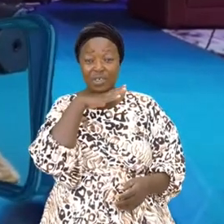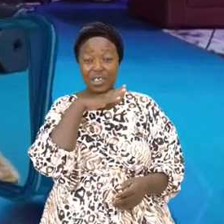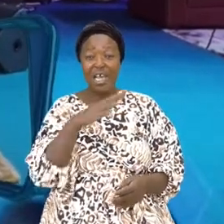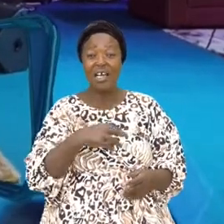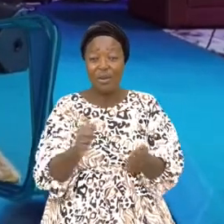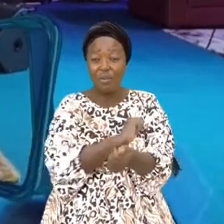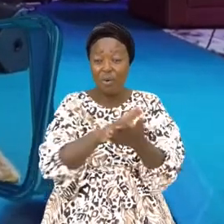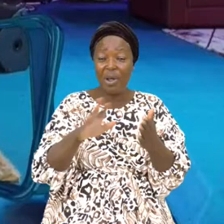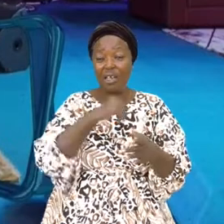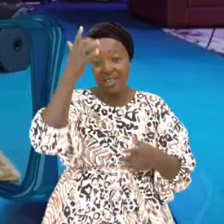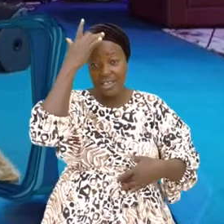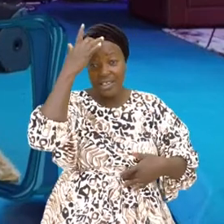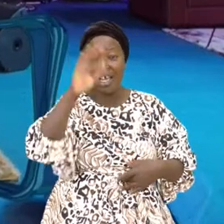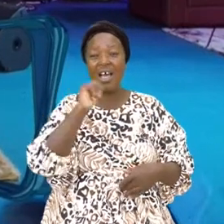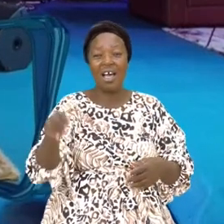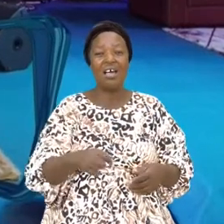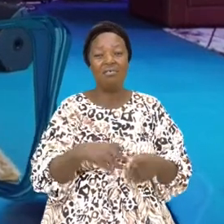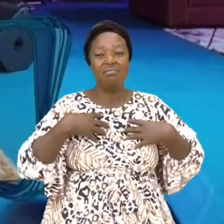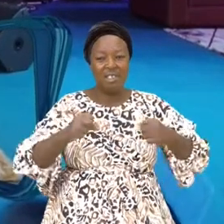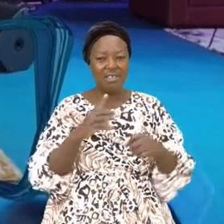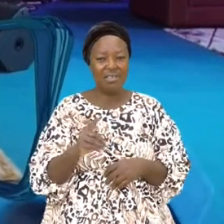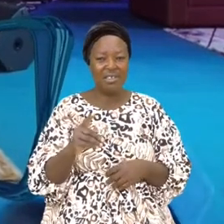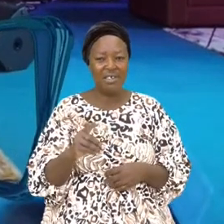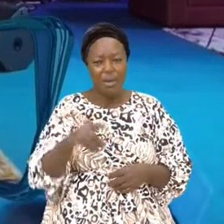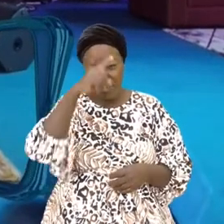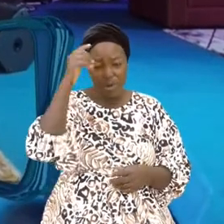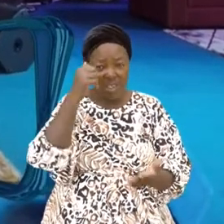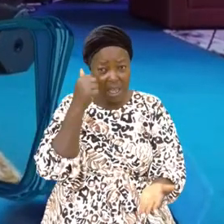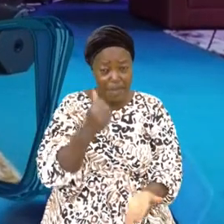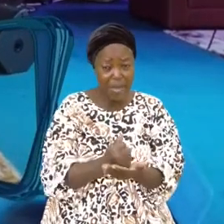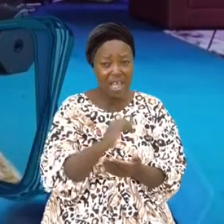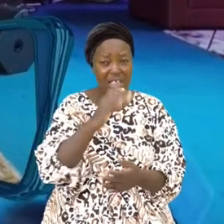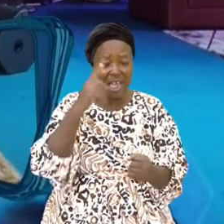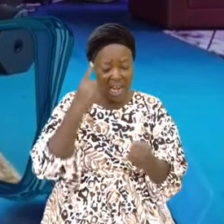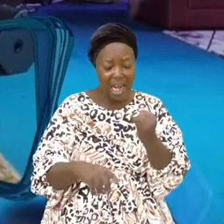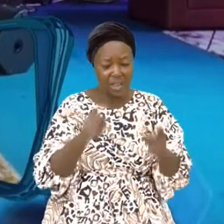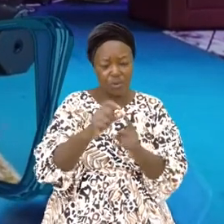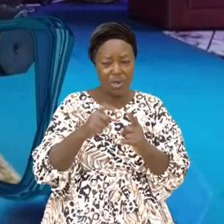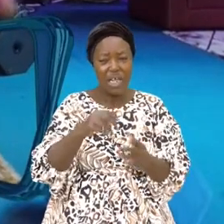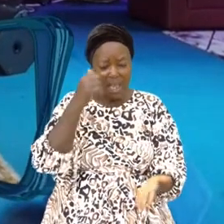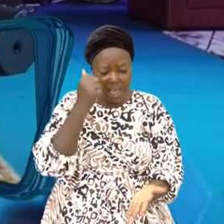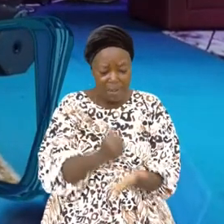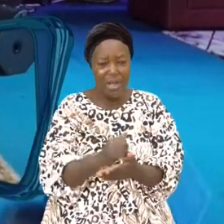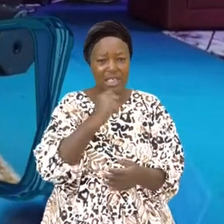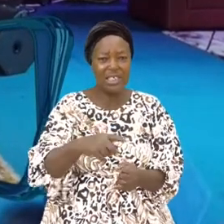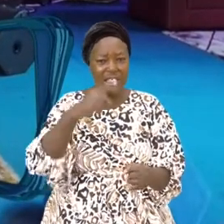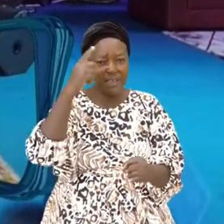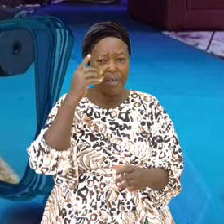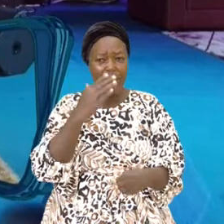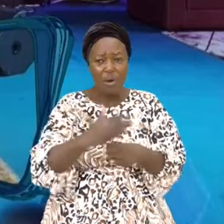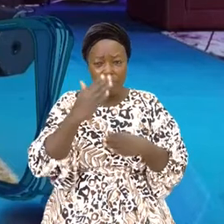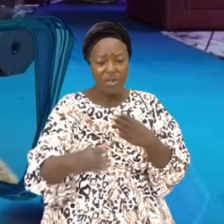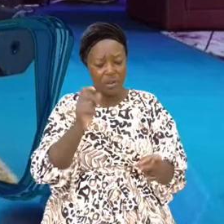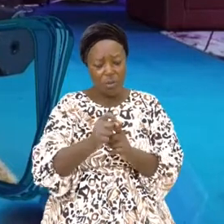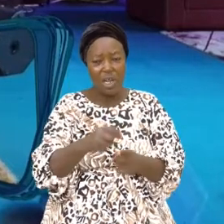cured. Because amen is the last word. Amen is the final word. Amen is